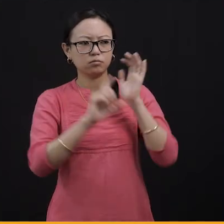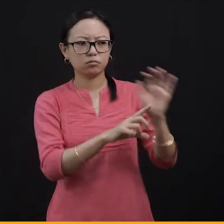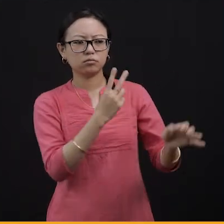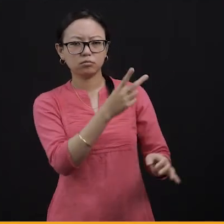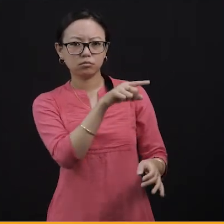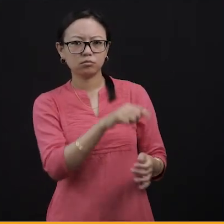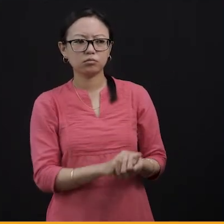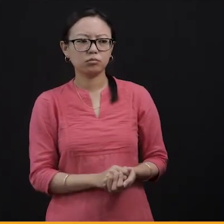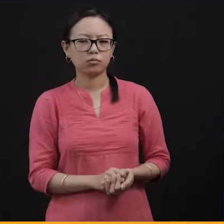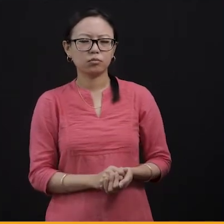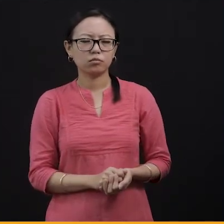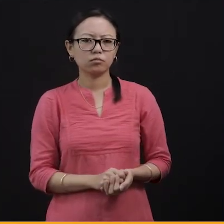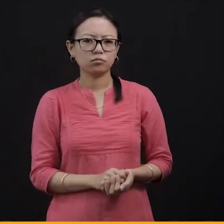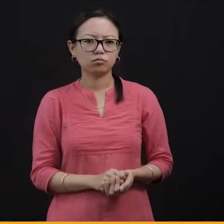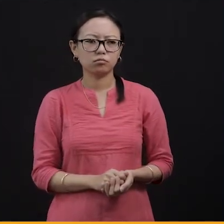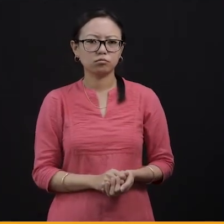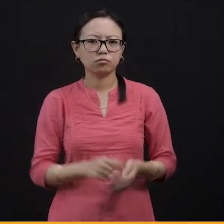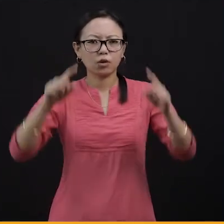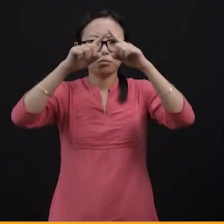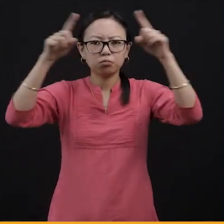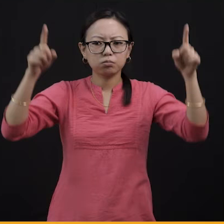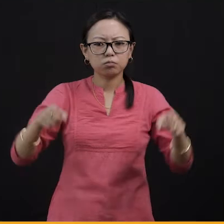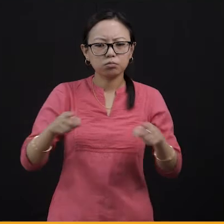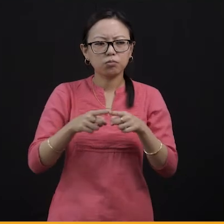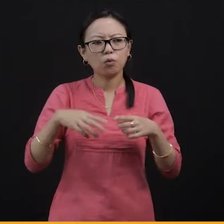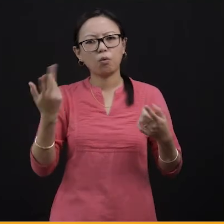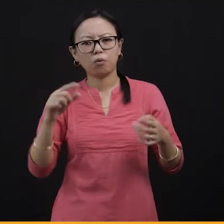poles, irrespective of their size and shape.